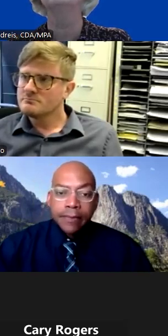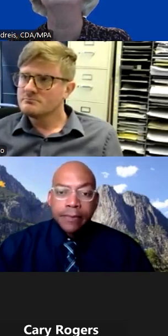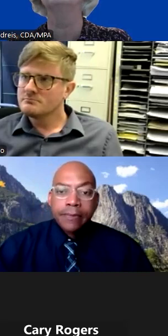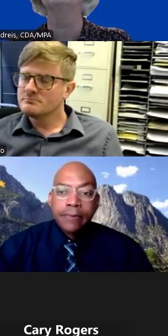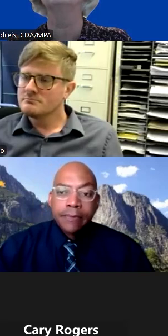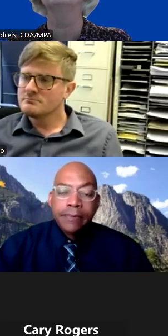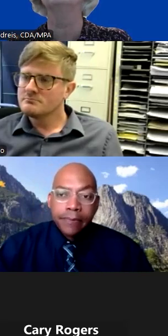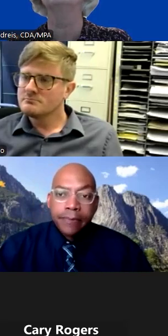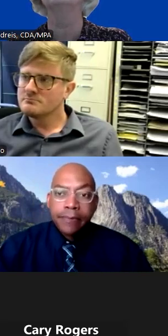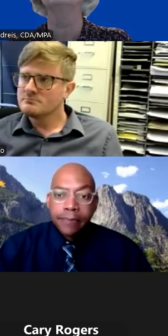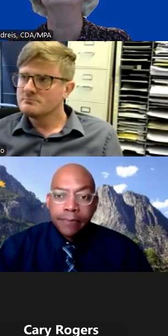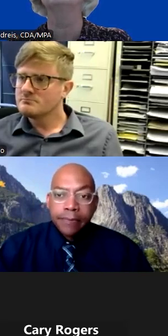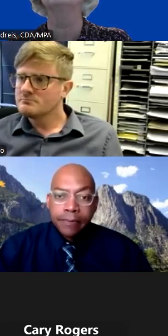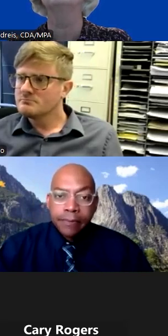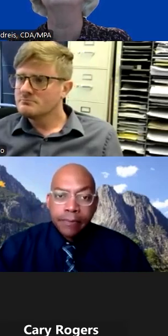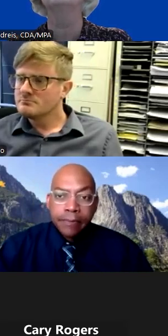Dr.